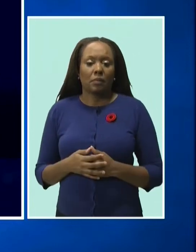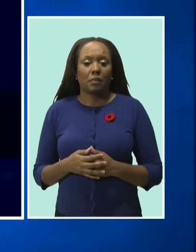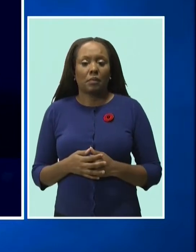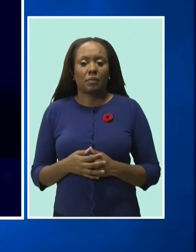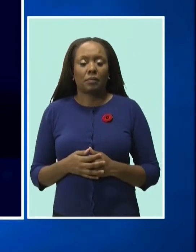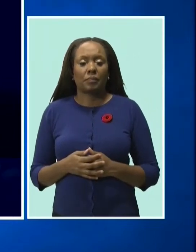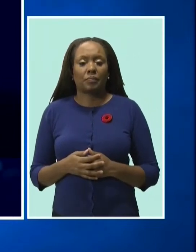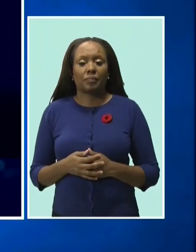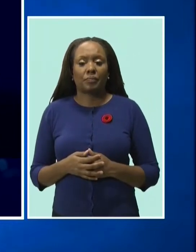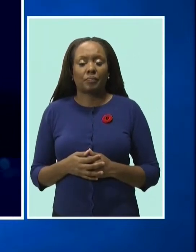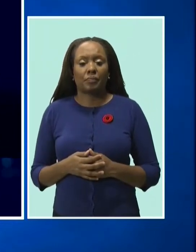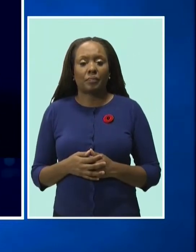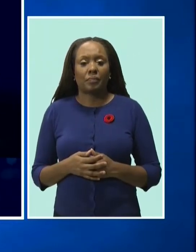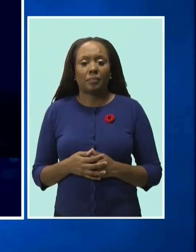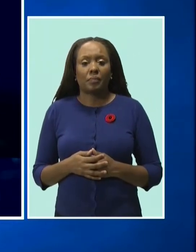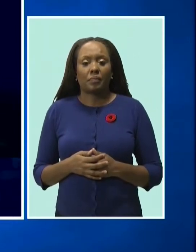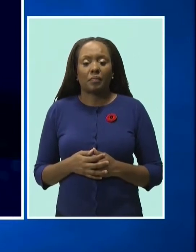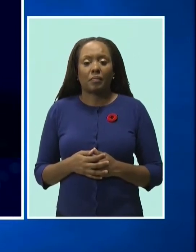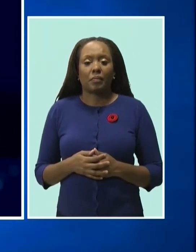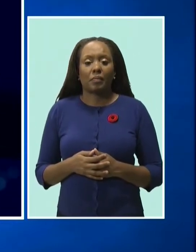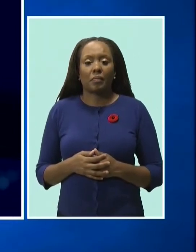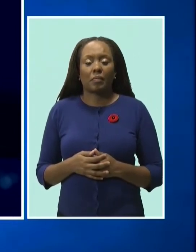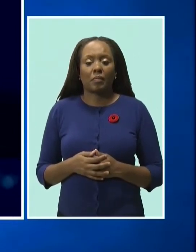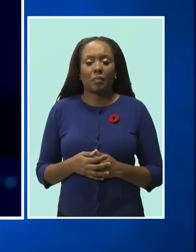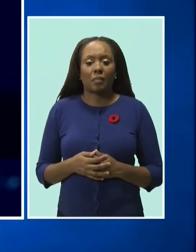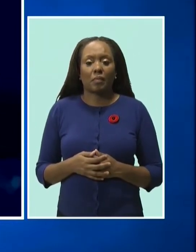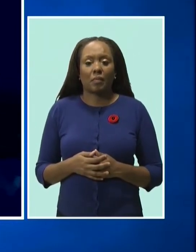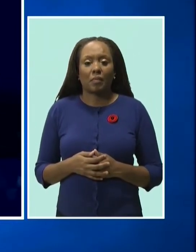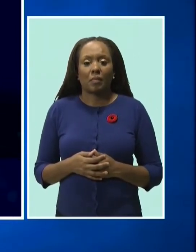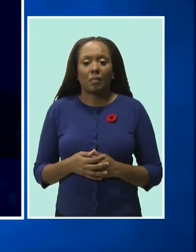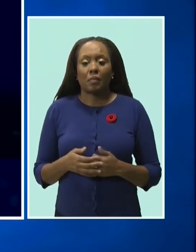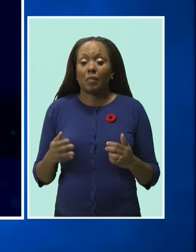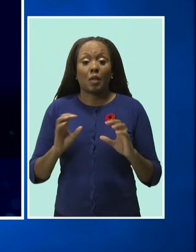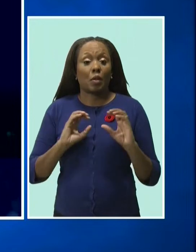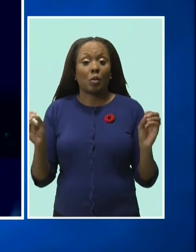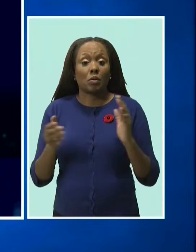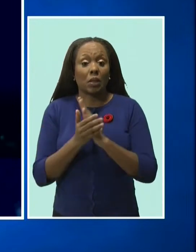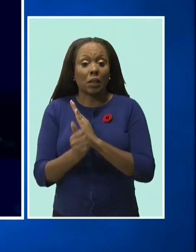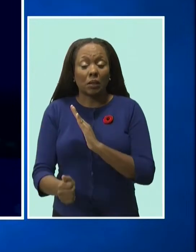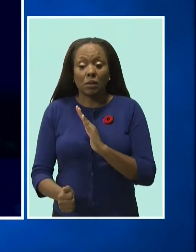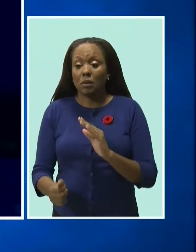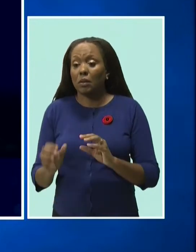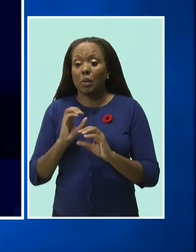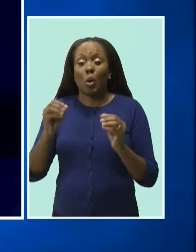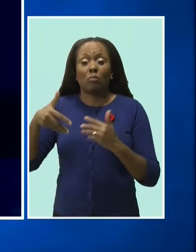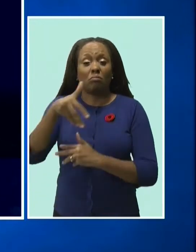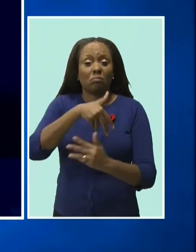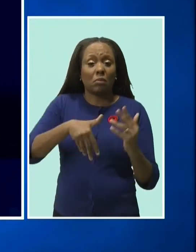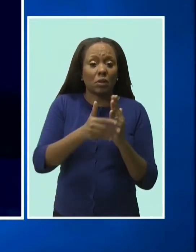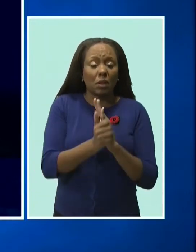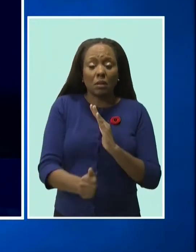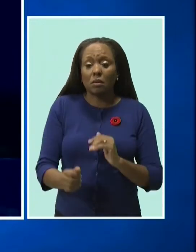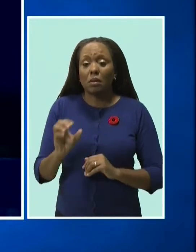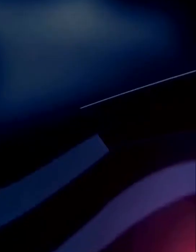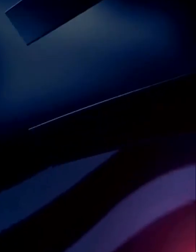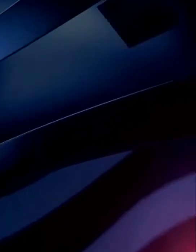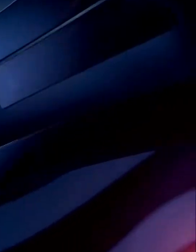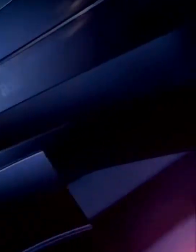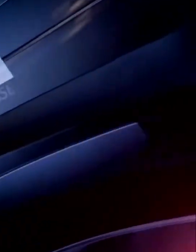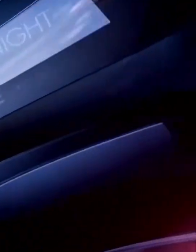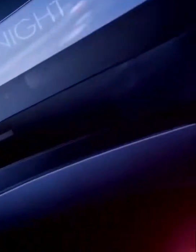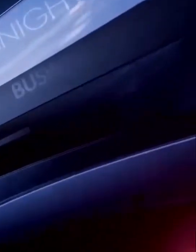forgot is no job. They don't have the skills, they don't have social skills, they don't have job skills.